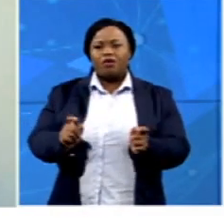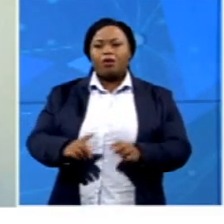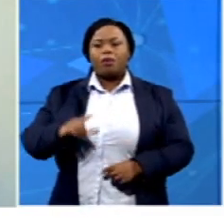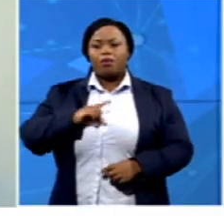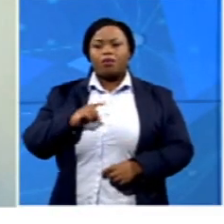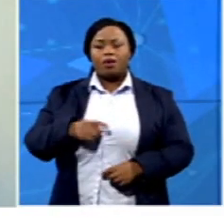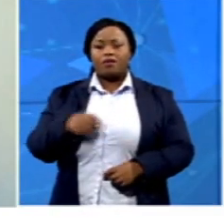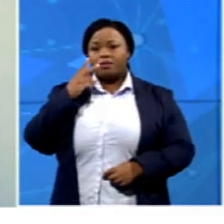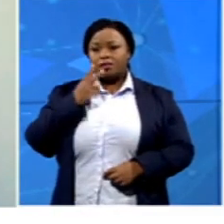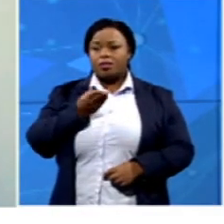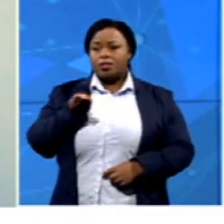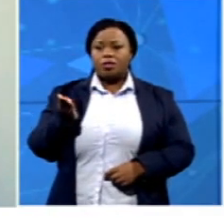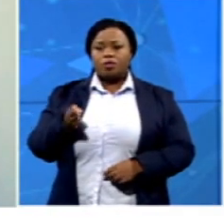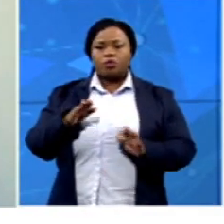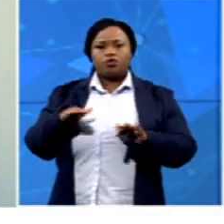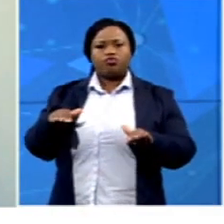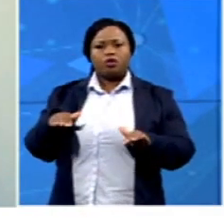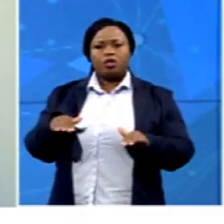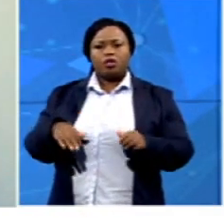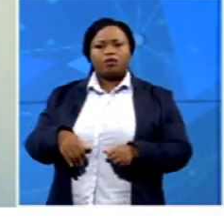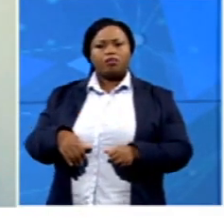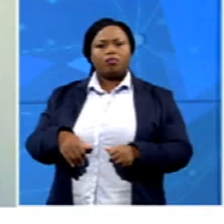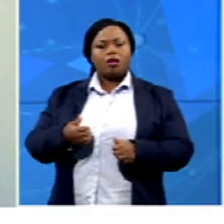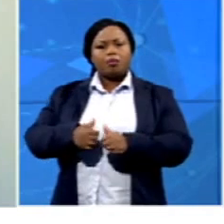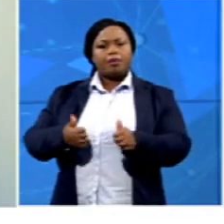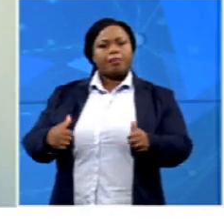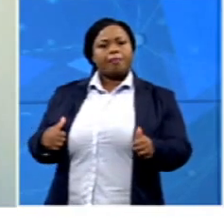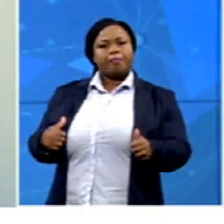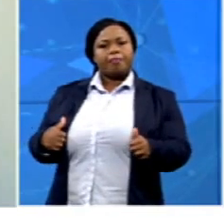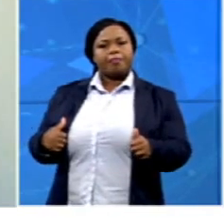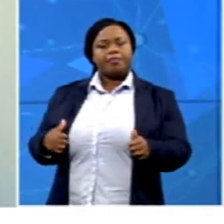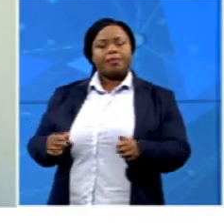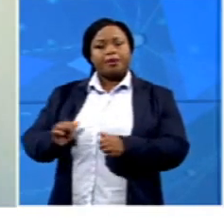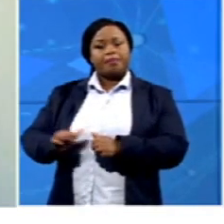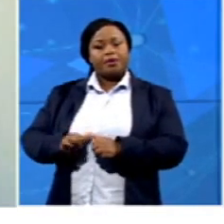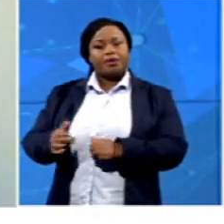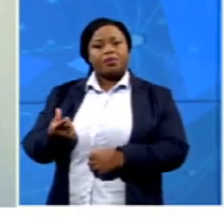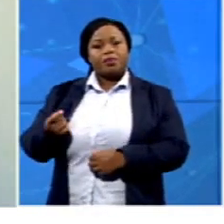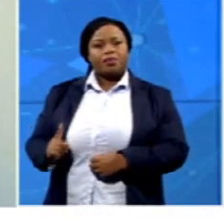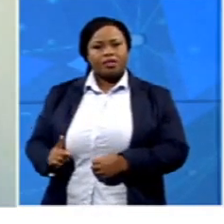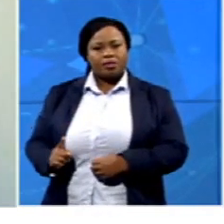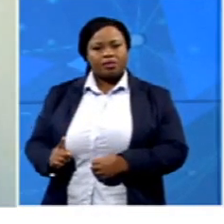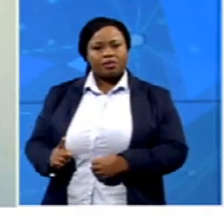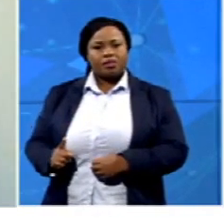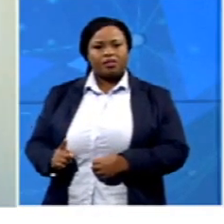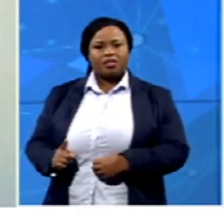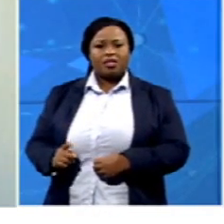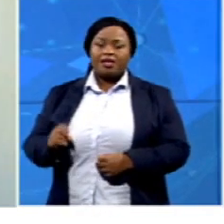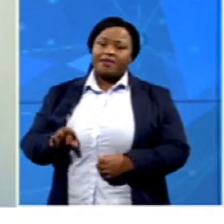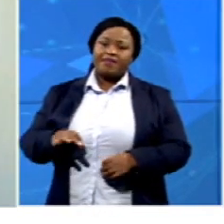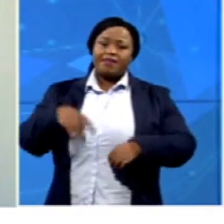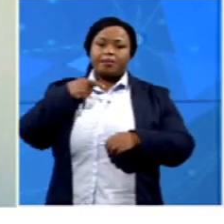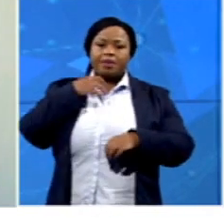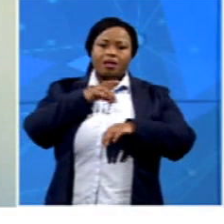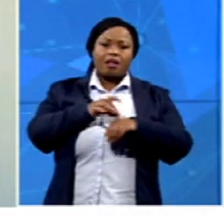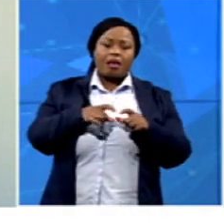that our children are falling behind, your best bet is to go, if in an area, if you don't have a medical aid,